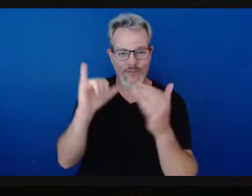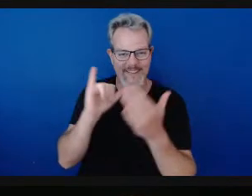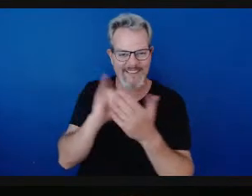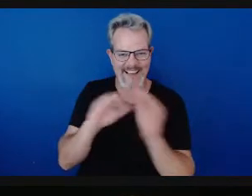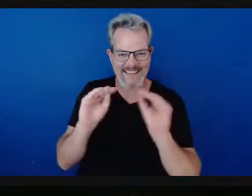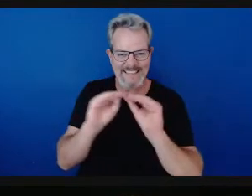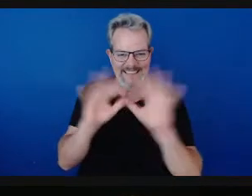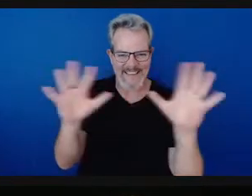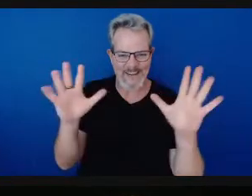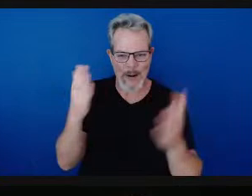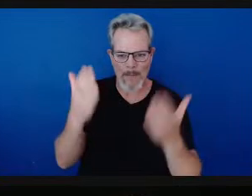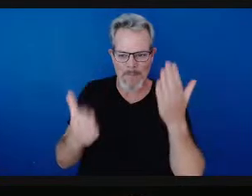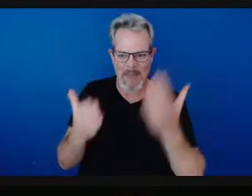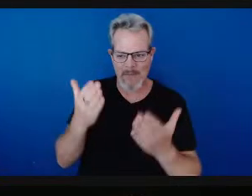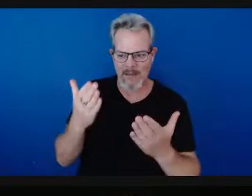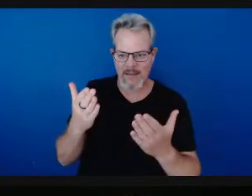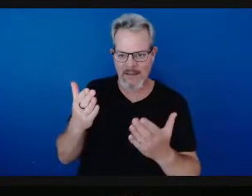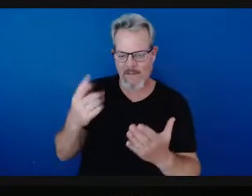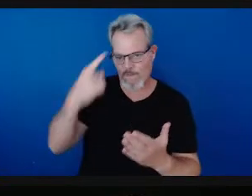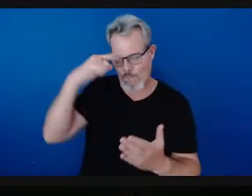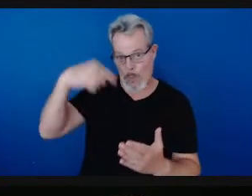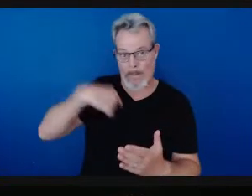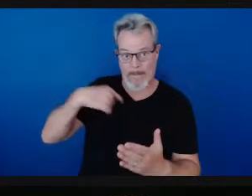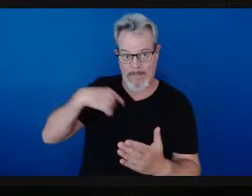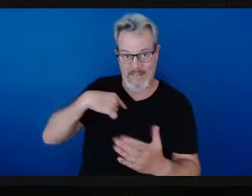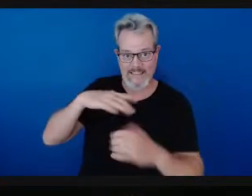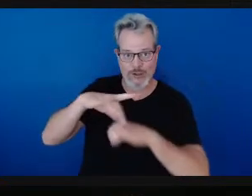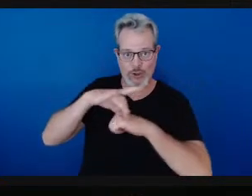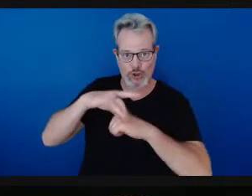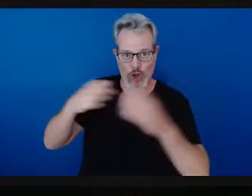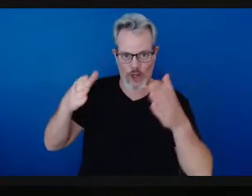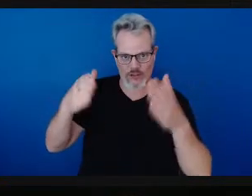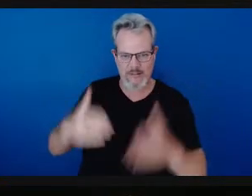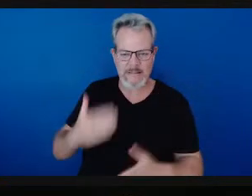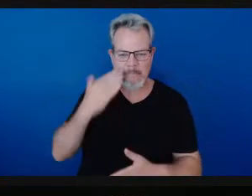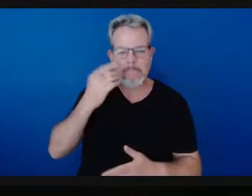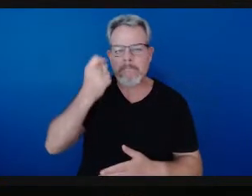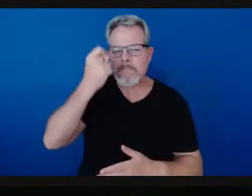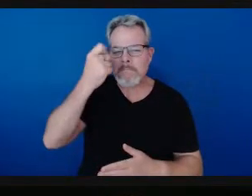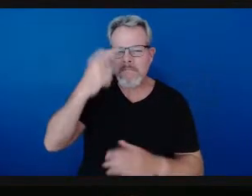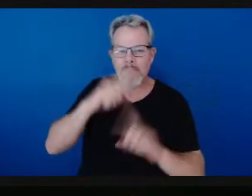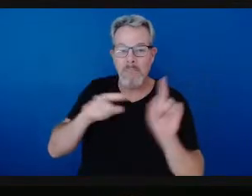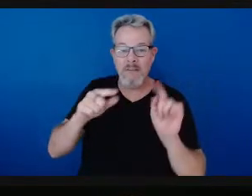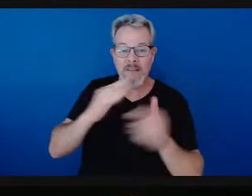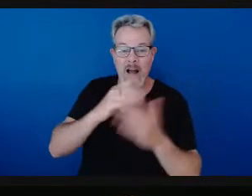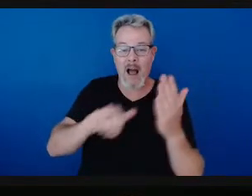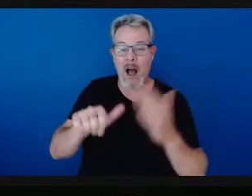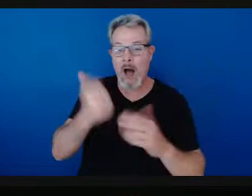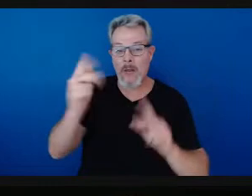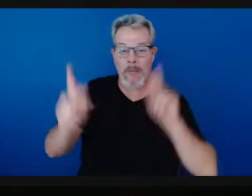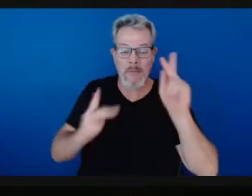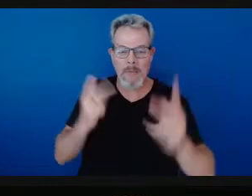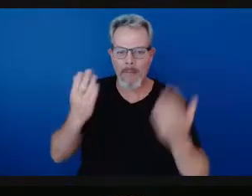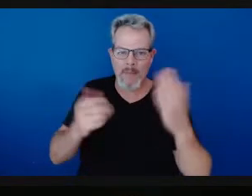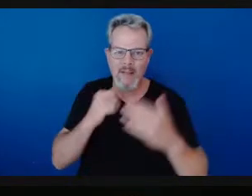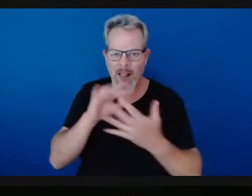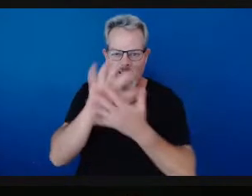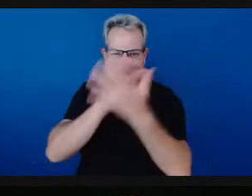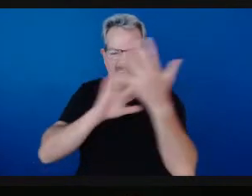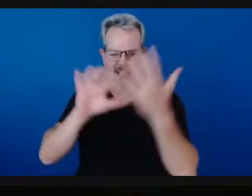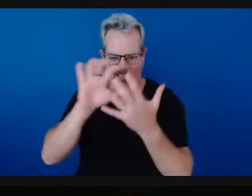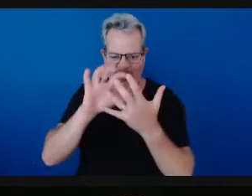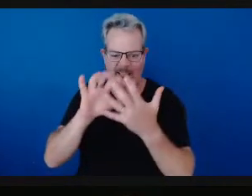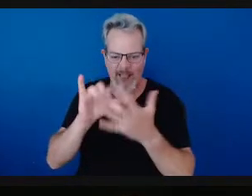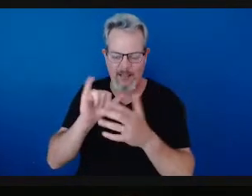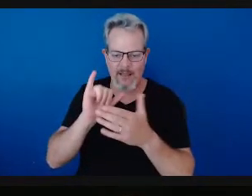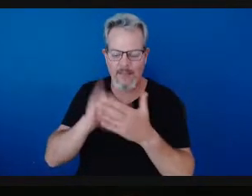It probably makes more sense to the geologists who know that this pattern of cracking is very typical, and the jargon is called en echelon